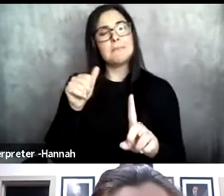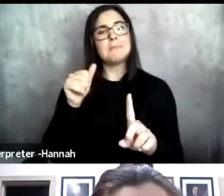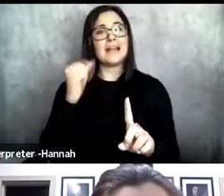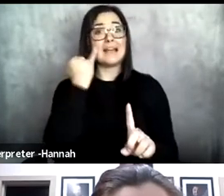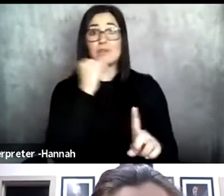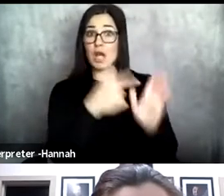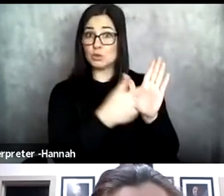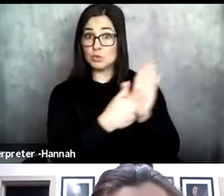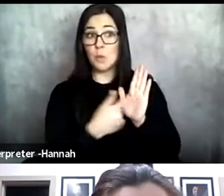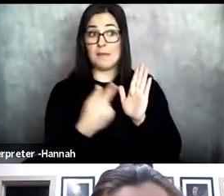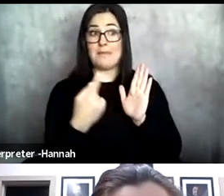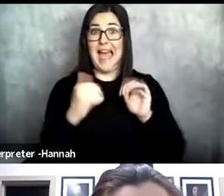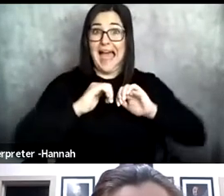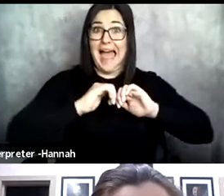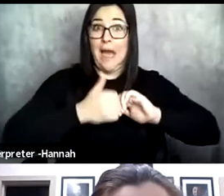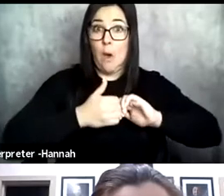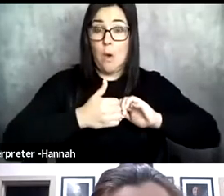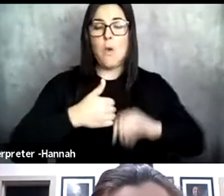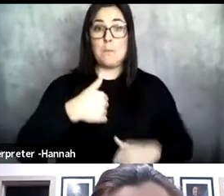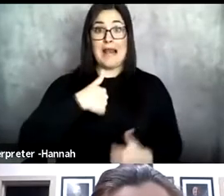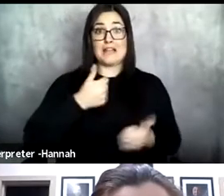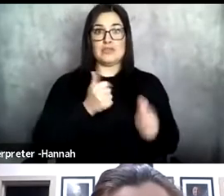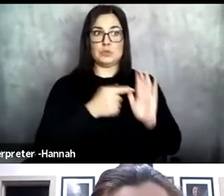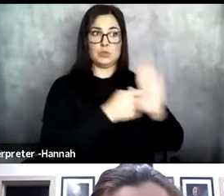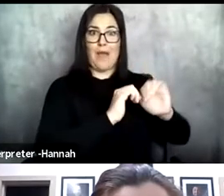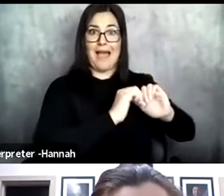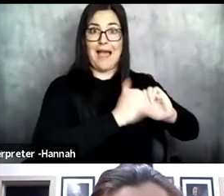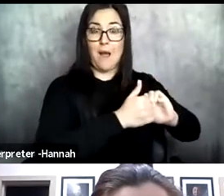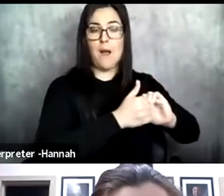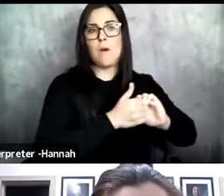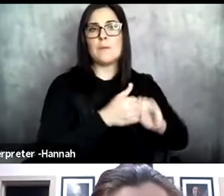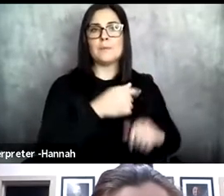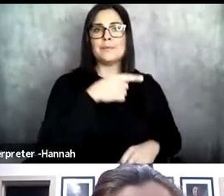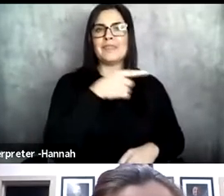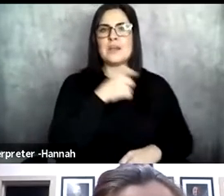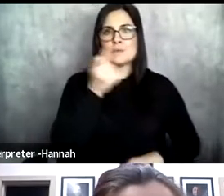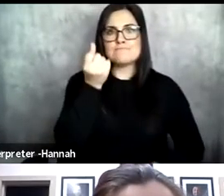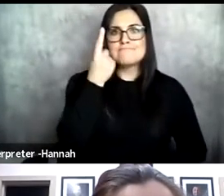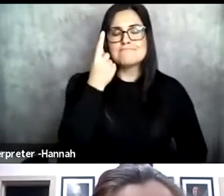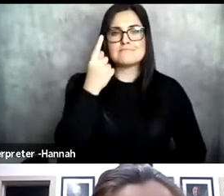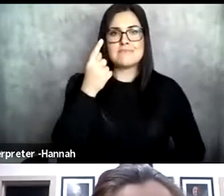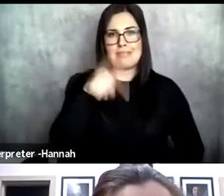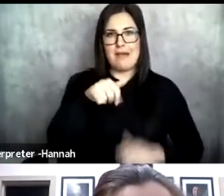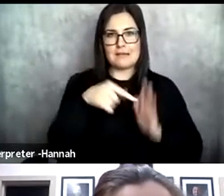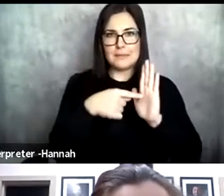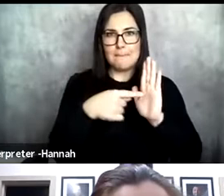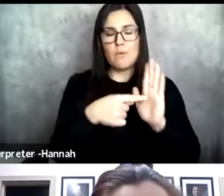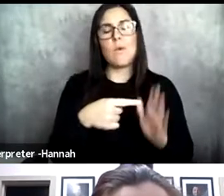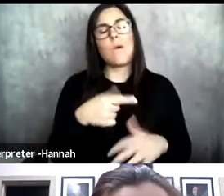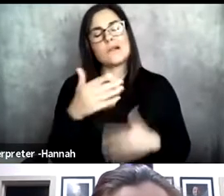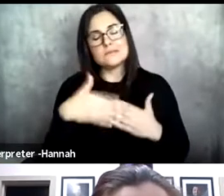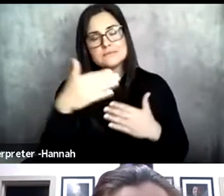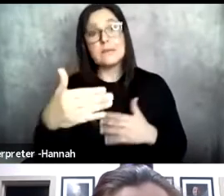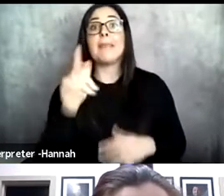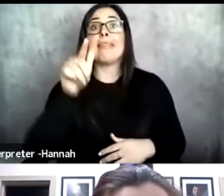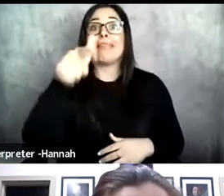showing me an example, and even when I showed them an example, they weren't really trying to grasp onto that, right? And it was really when I was